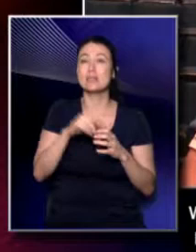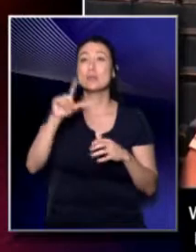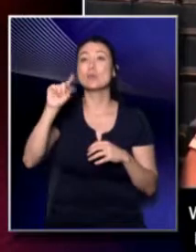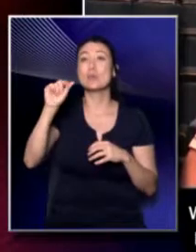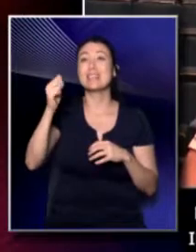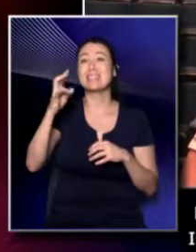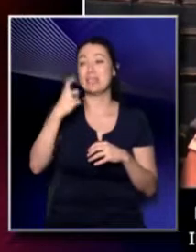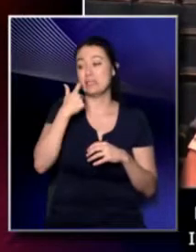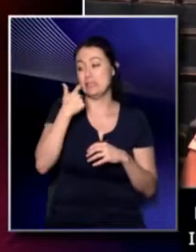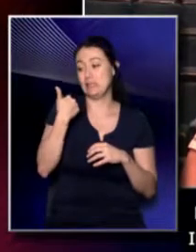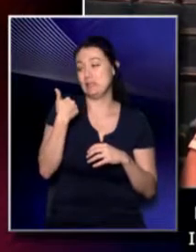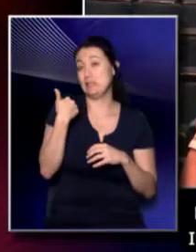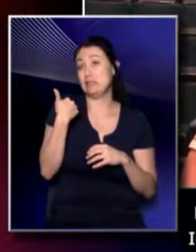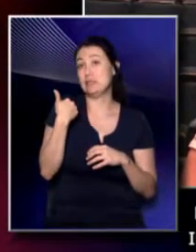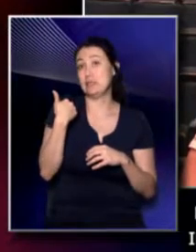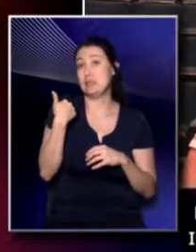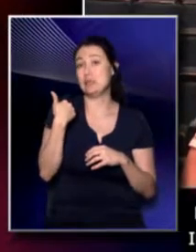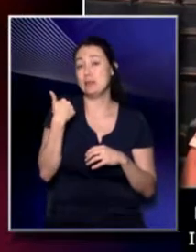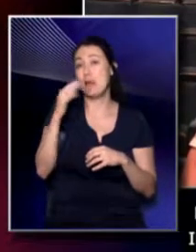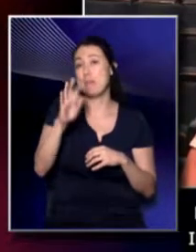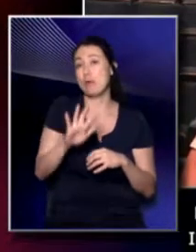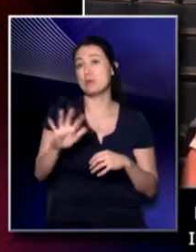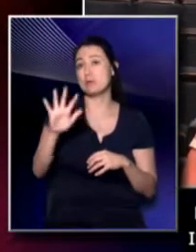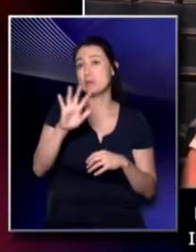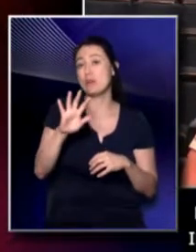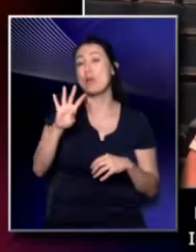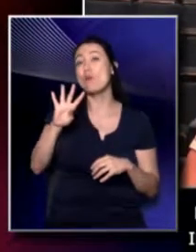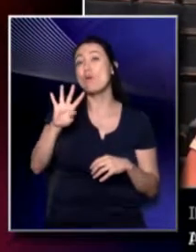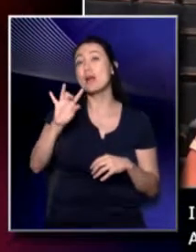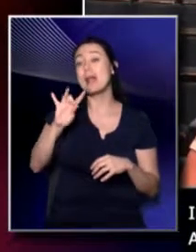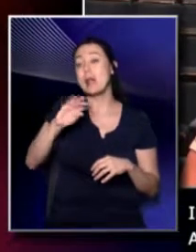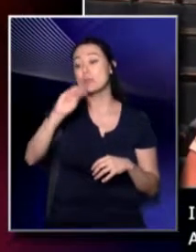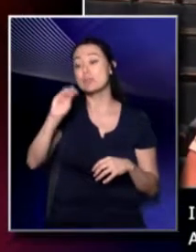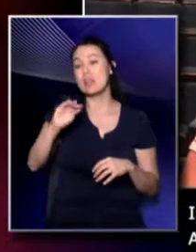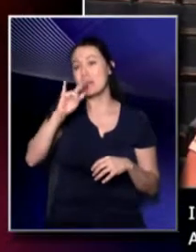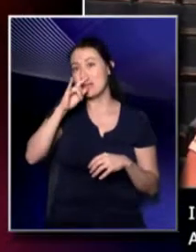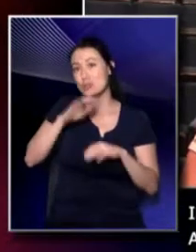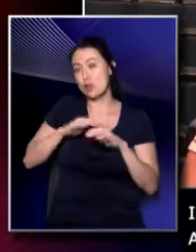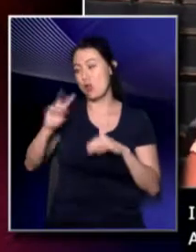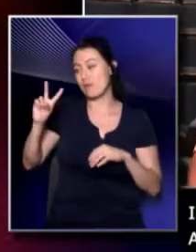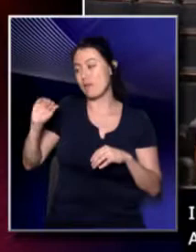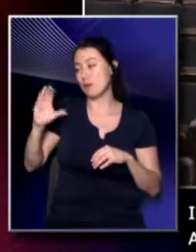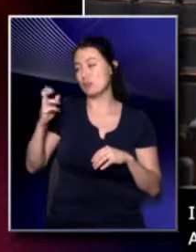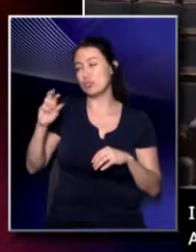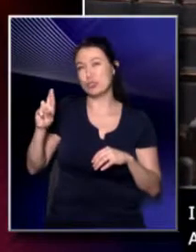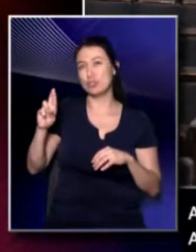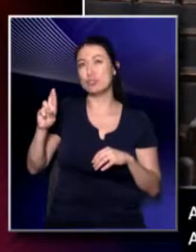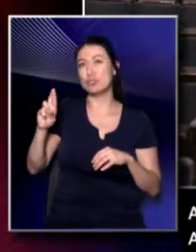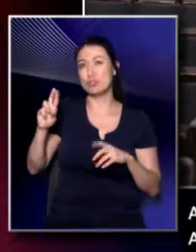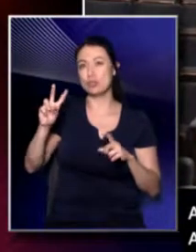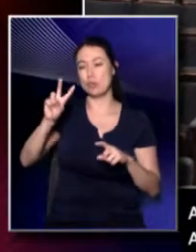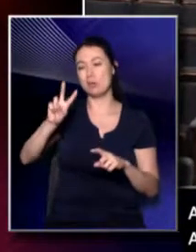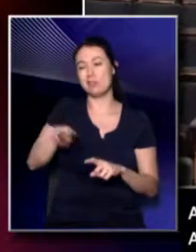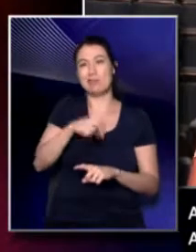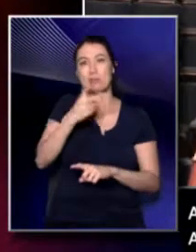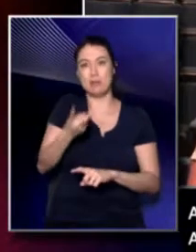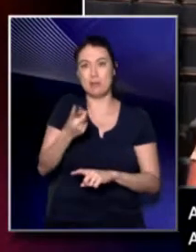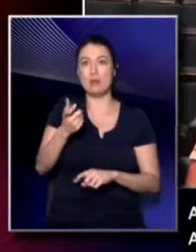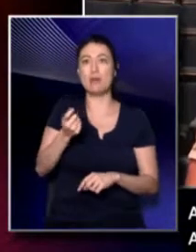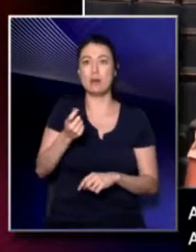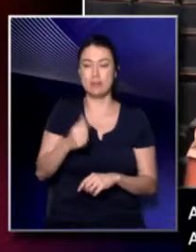2017, the year just passed, approximately 48% of our kids are on the voucher. So there's been a little bit of a flip-flop,